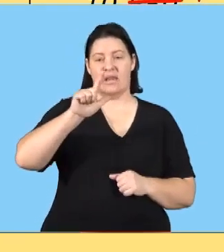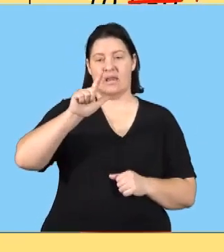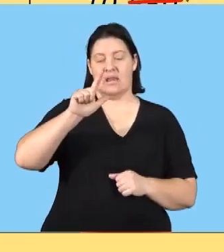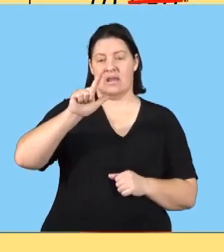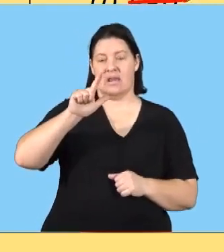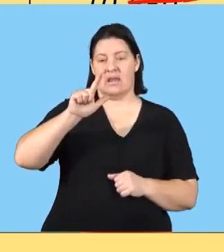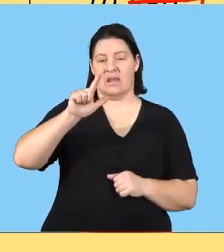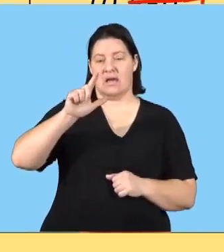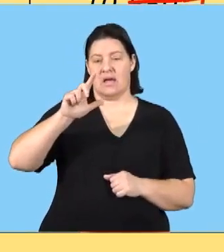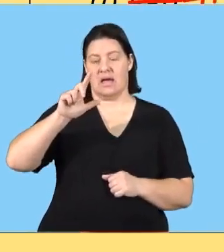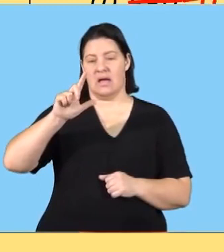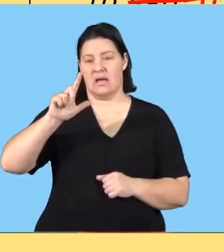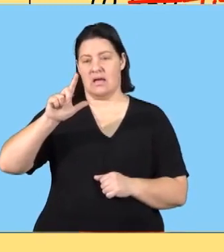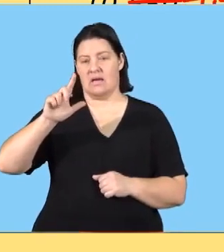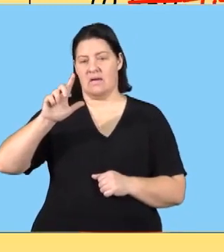but